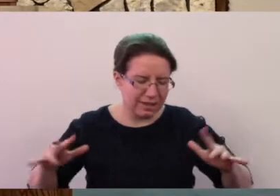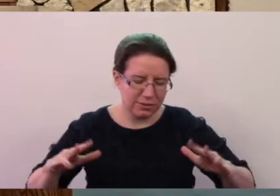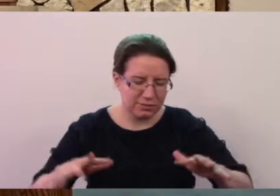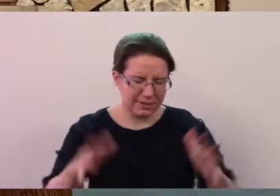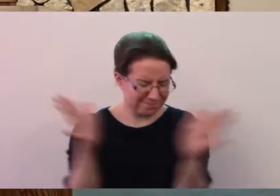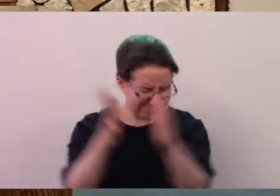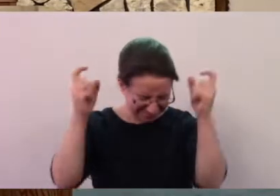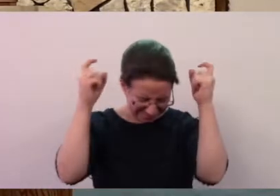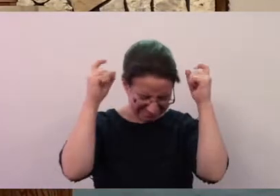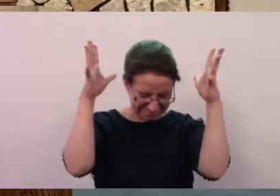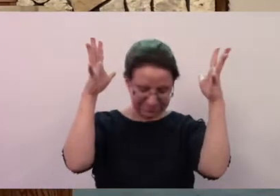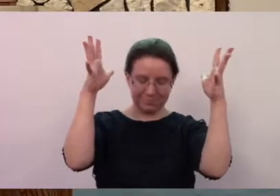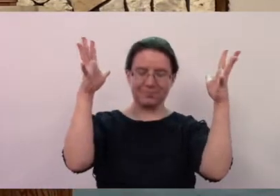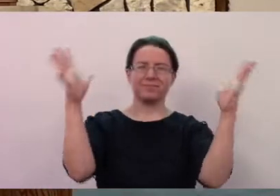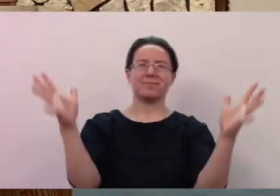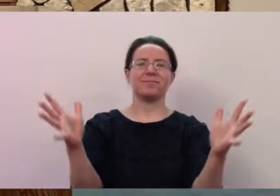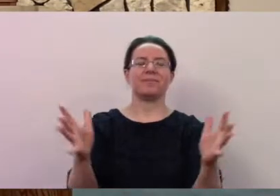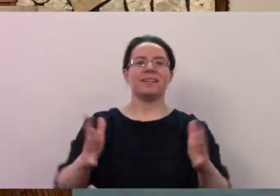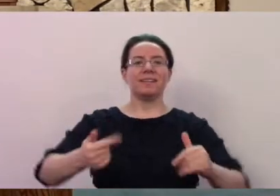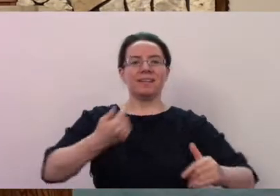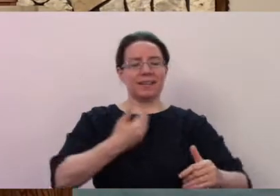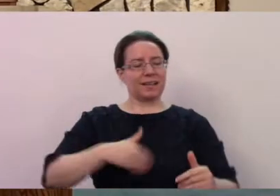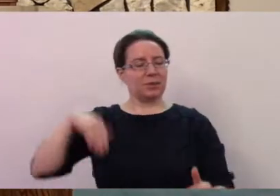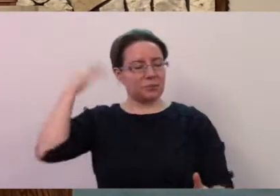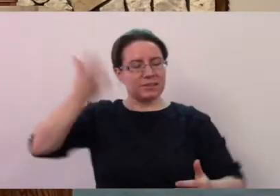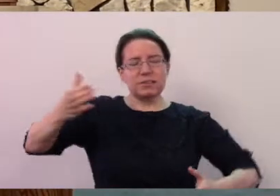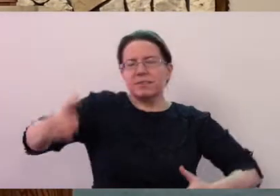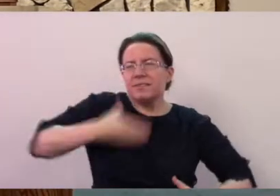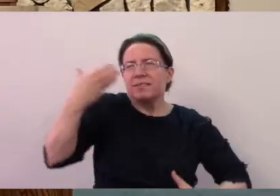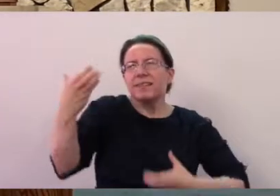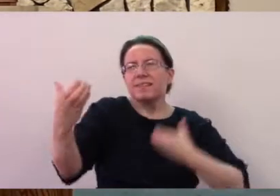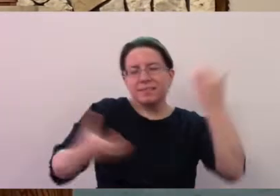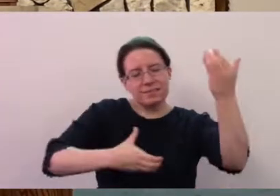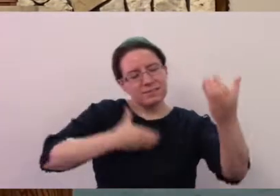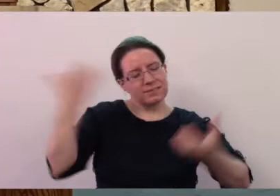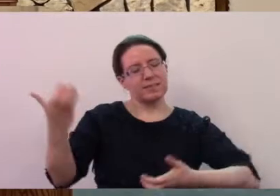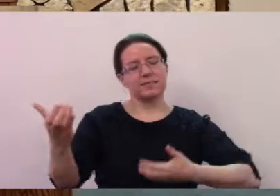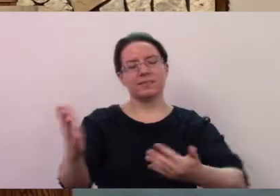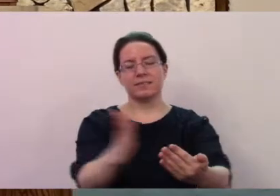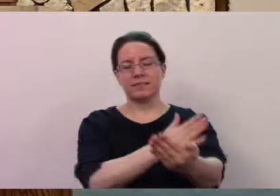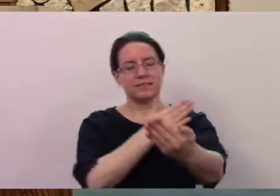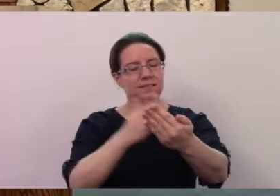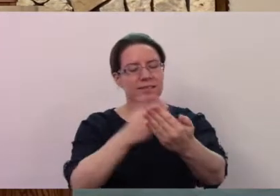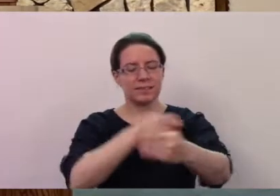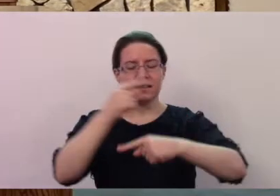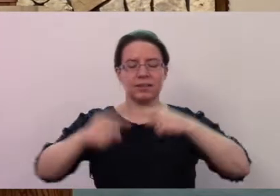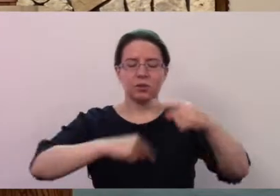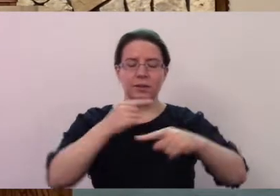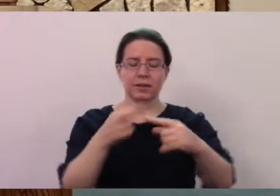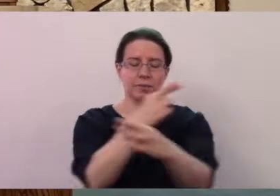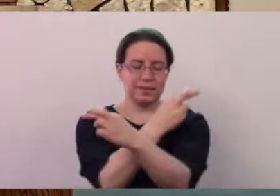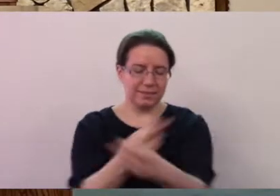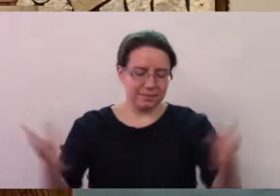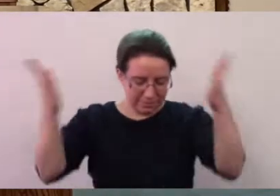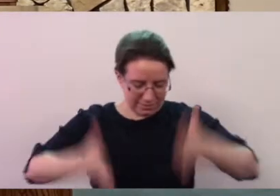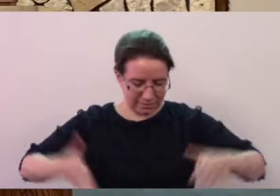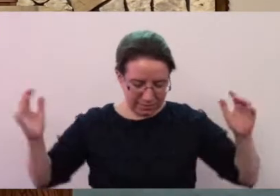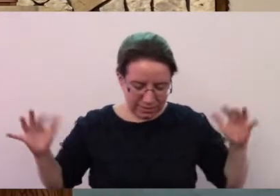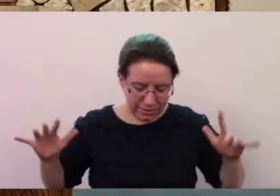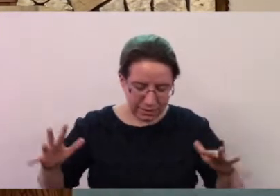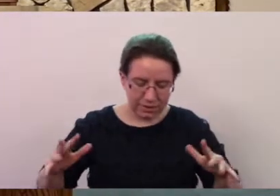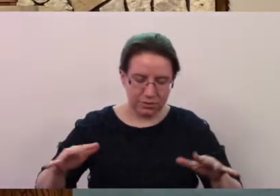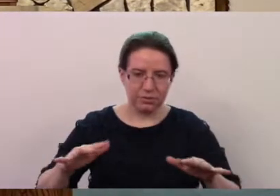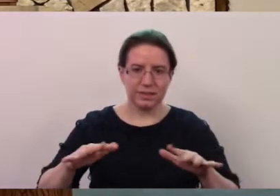Oh, hallelujah. I will shout and I will sing when the redeemed are gathering